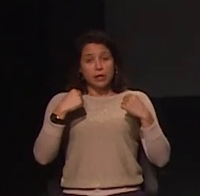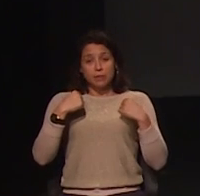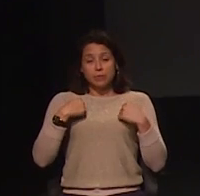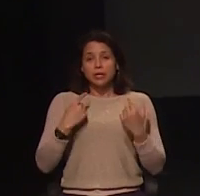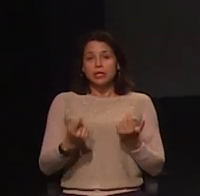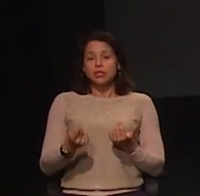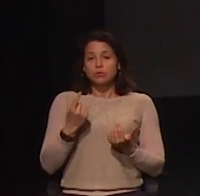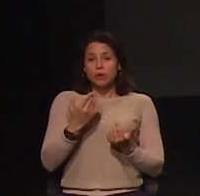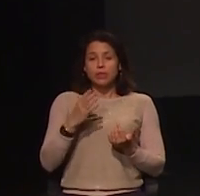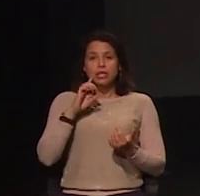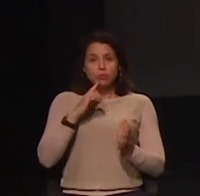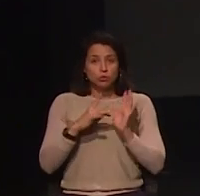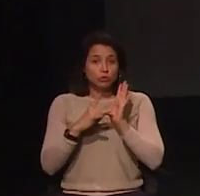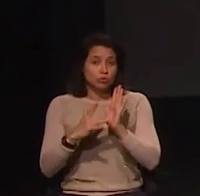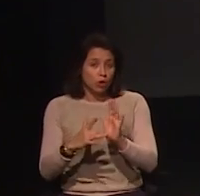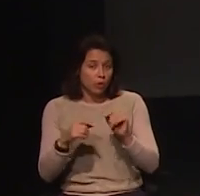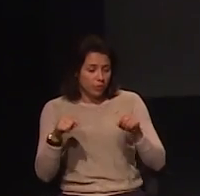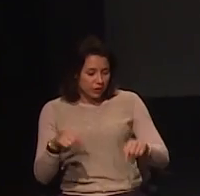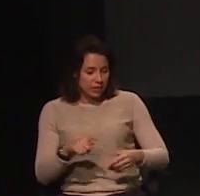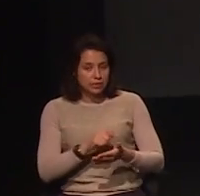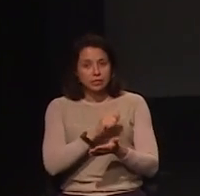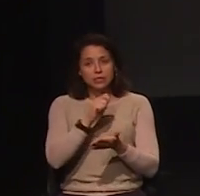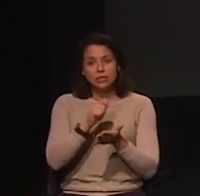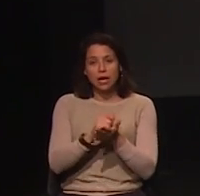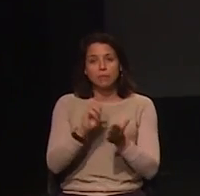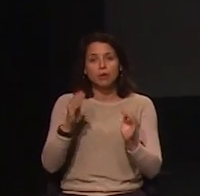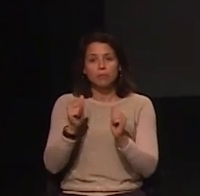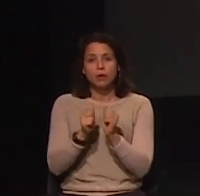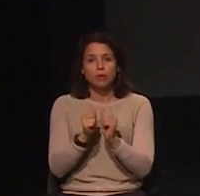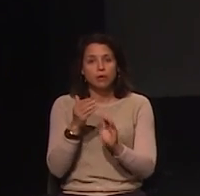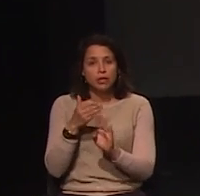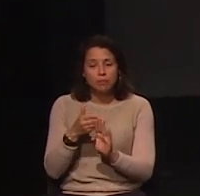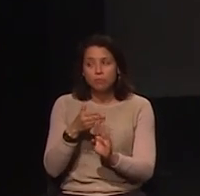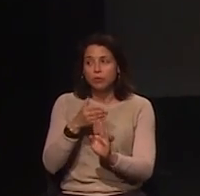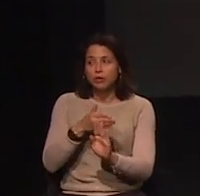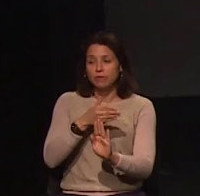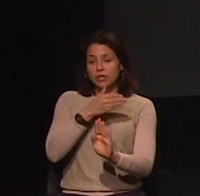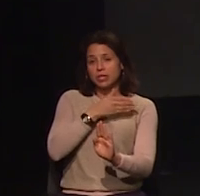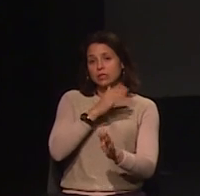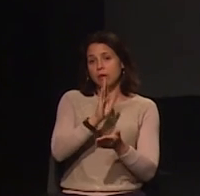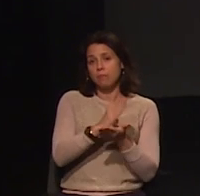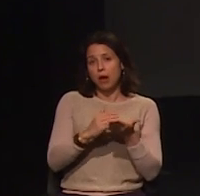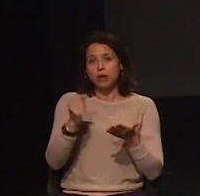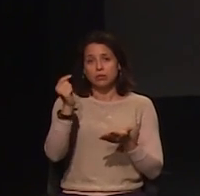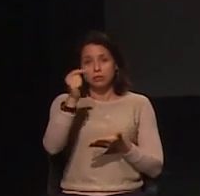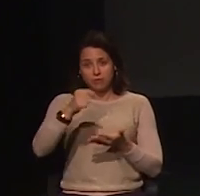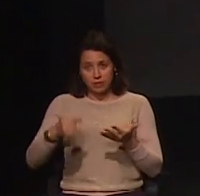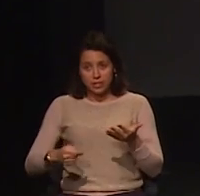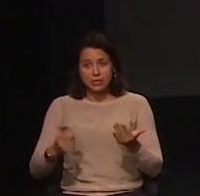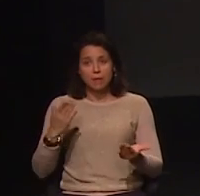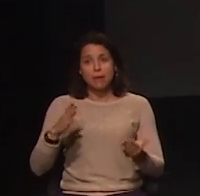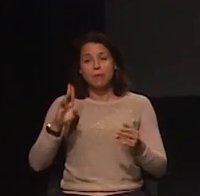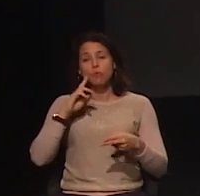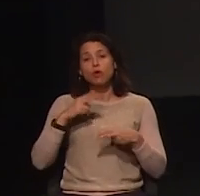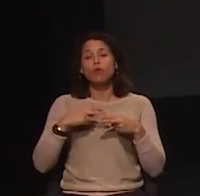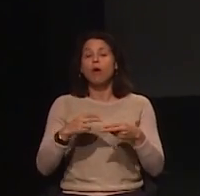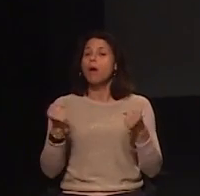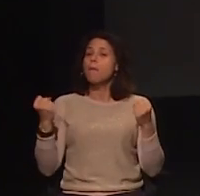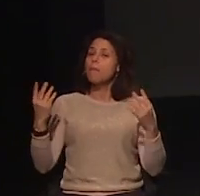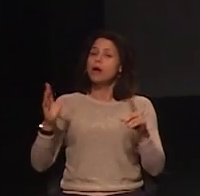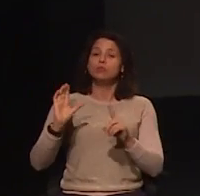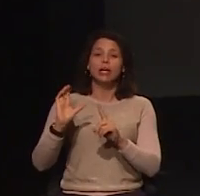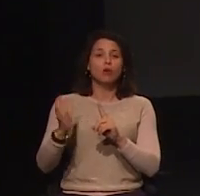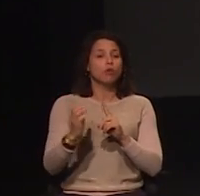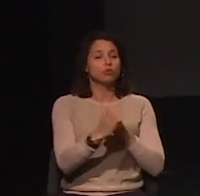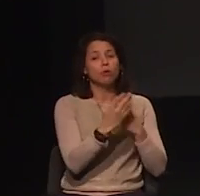distinguishes this time from previous versions of this, when it might have been called multiculturalism or